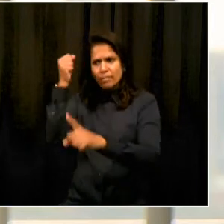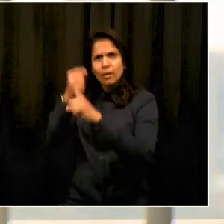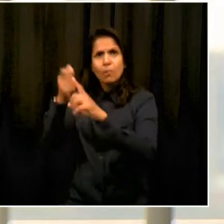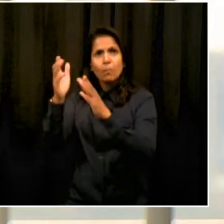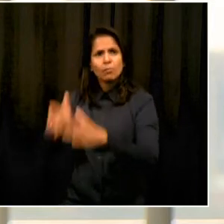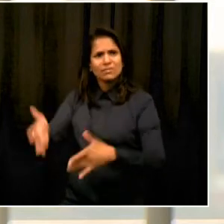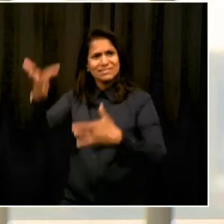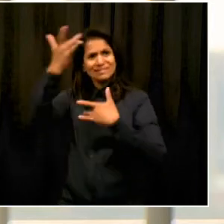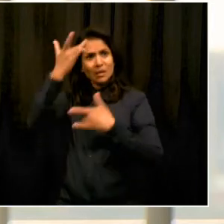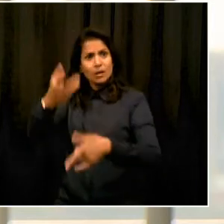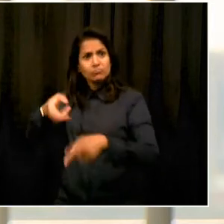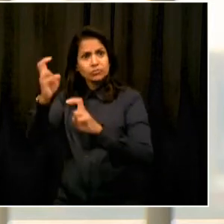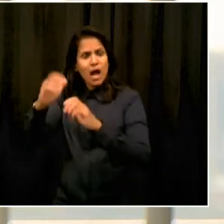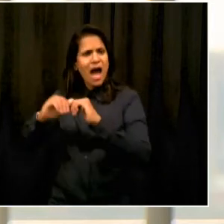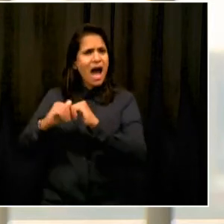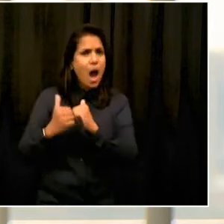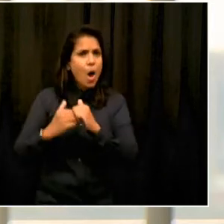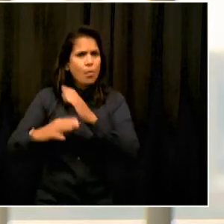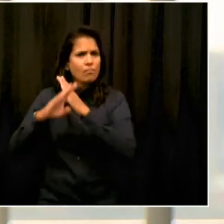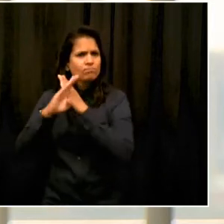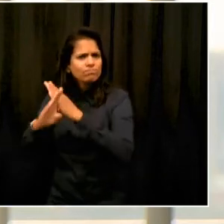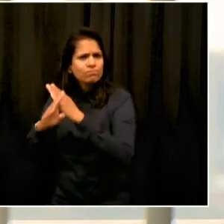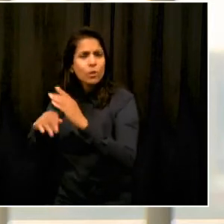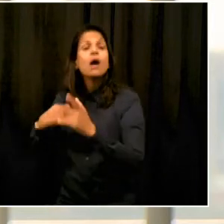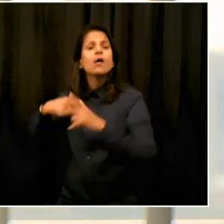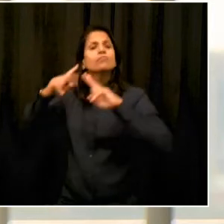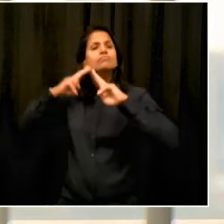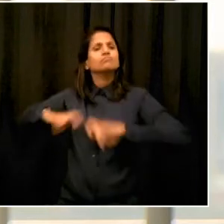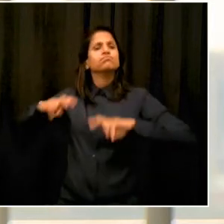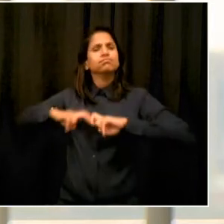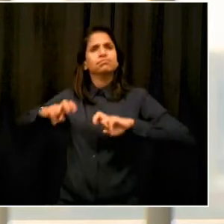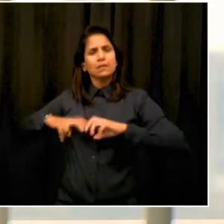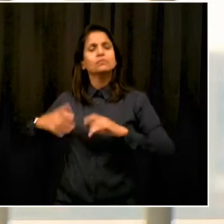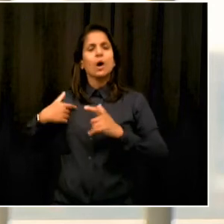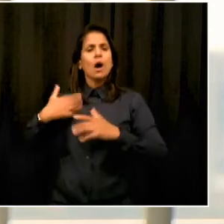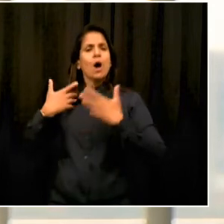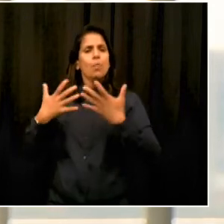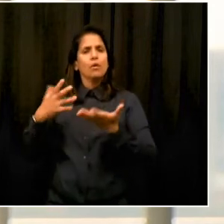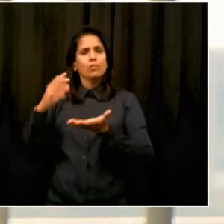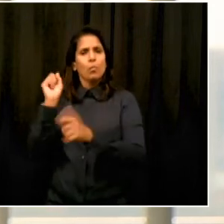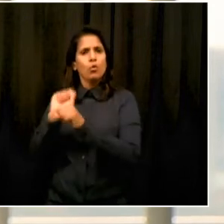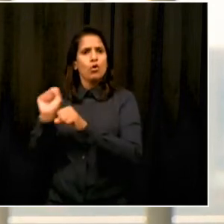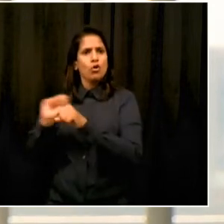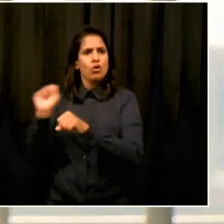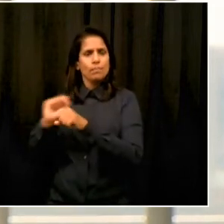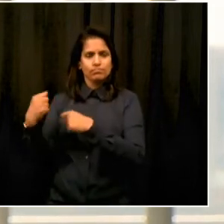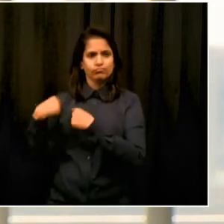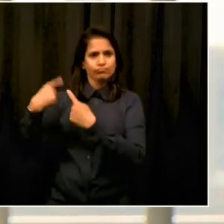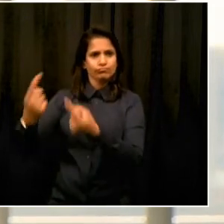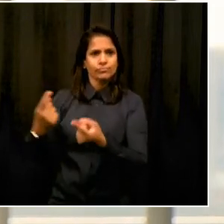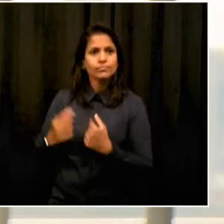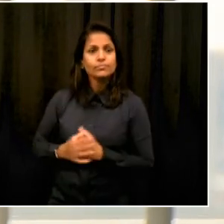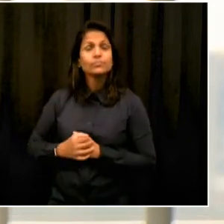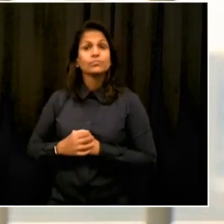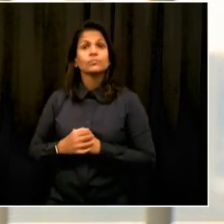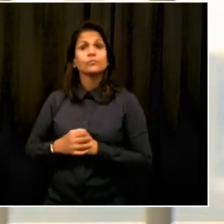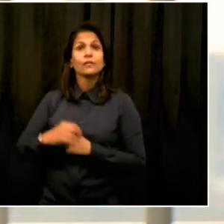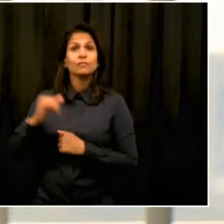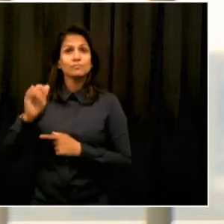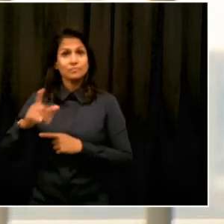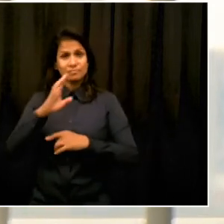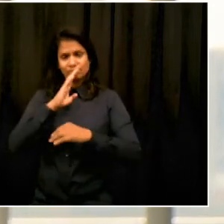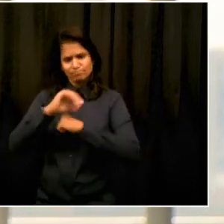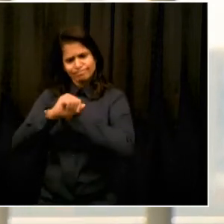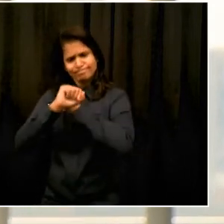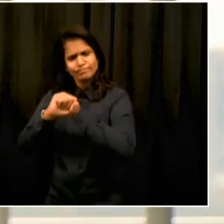tools we use to protect health are actually the same here in New York City and around the world. The problem is